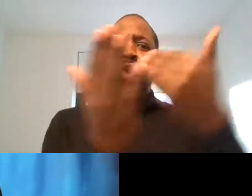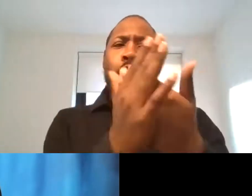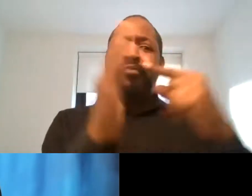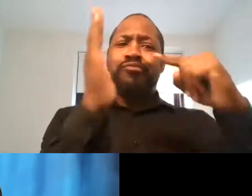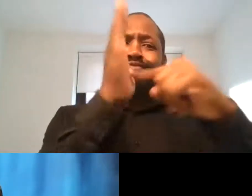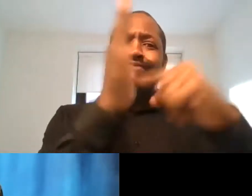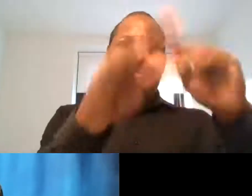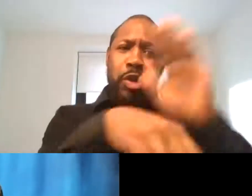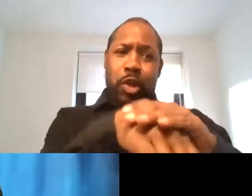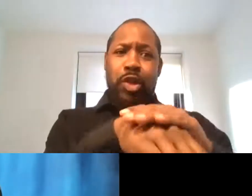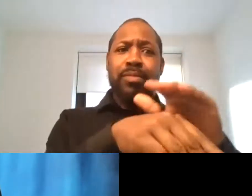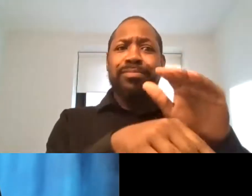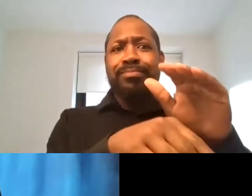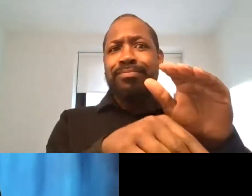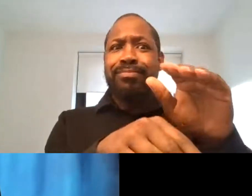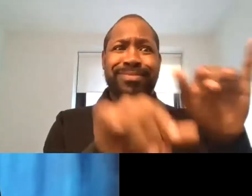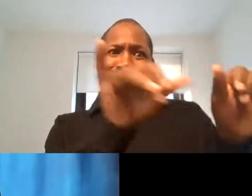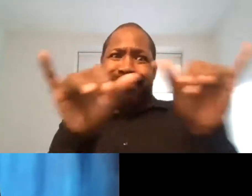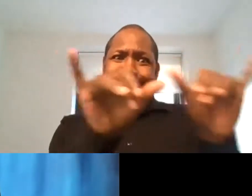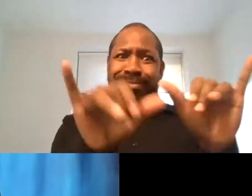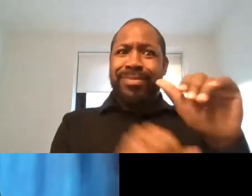The Tech Access Committee,